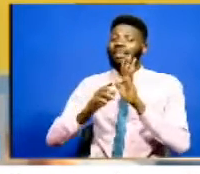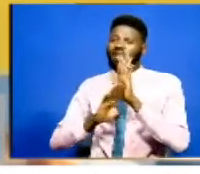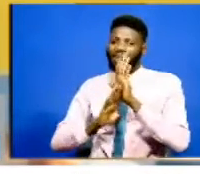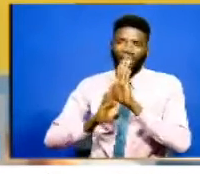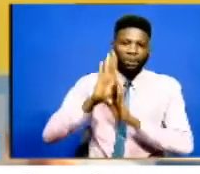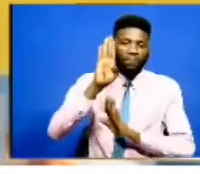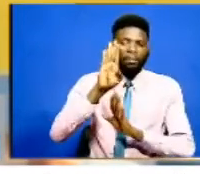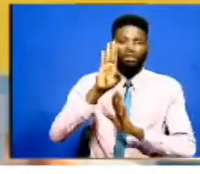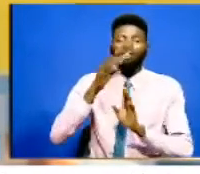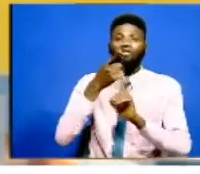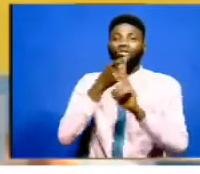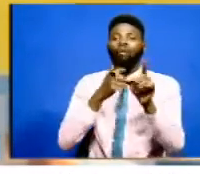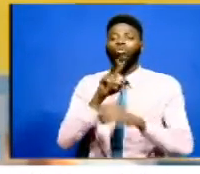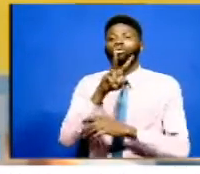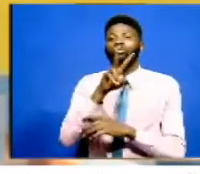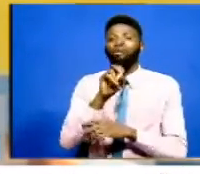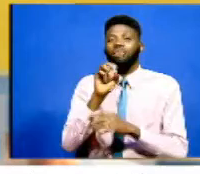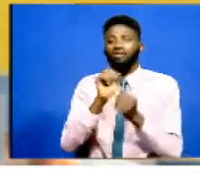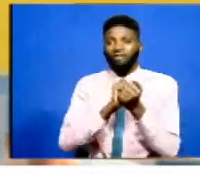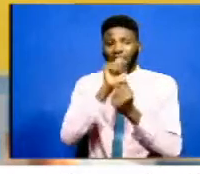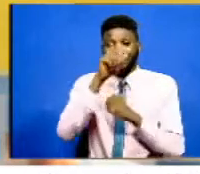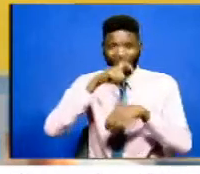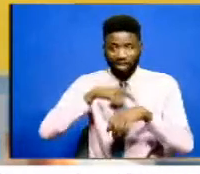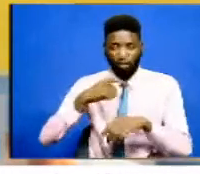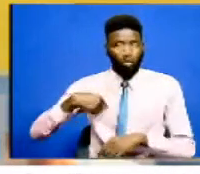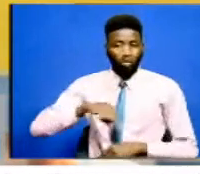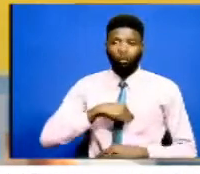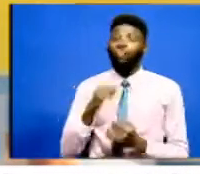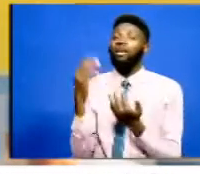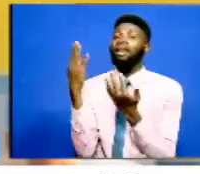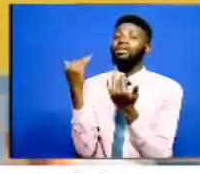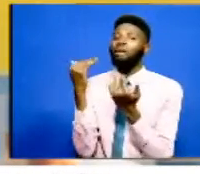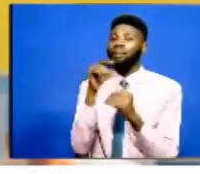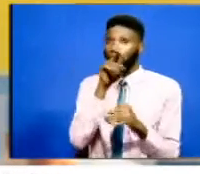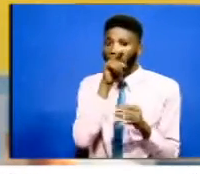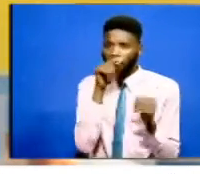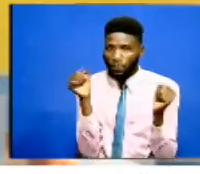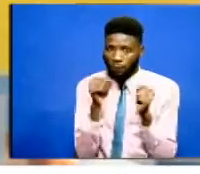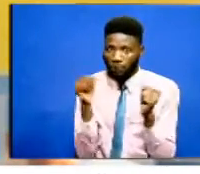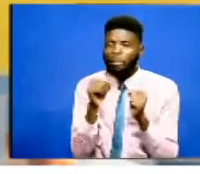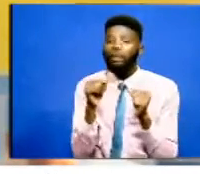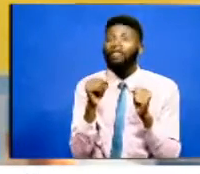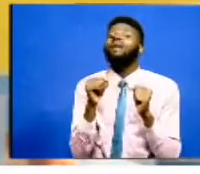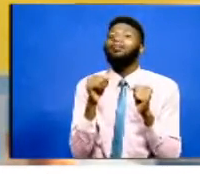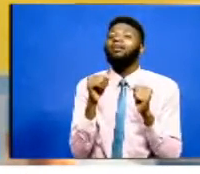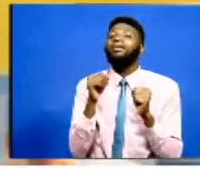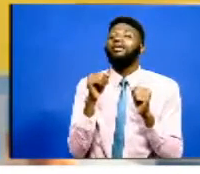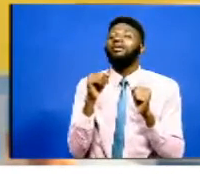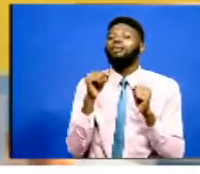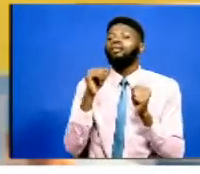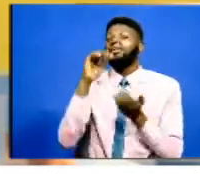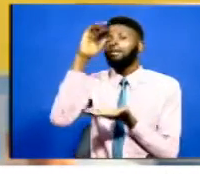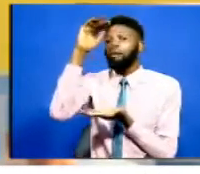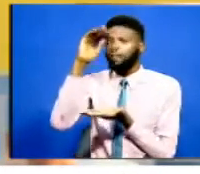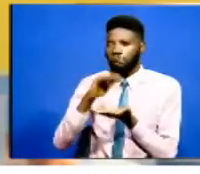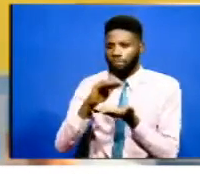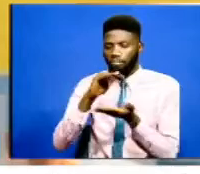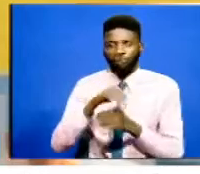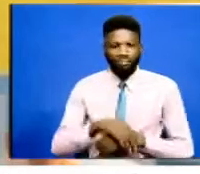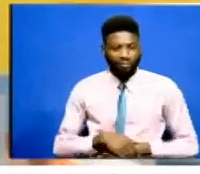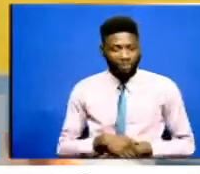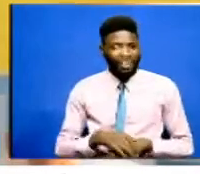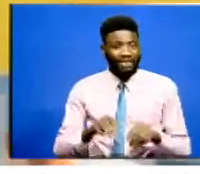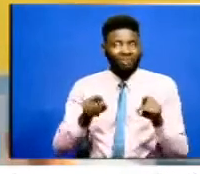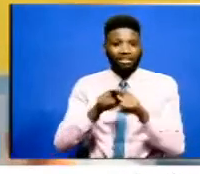was expected to be on a downward trend. Consequently, Africa is not on